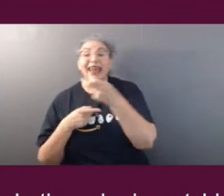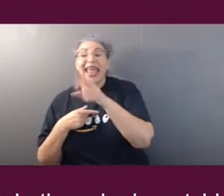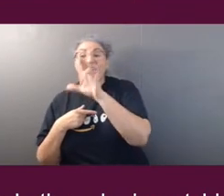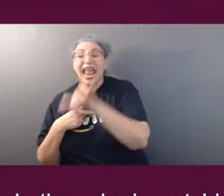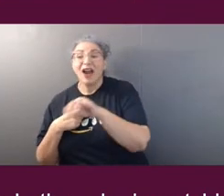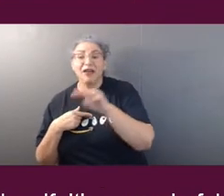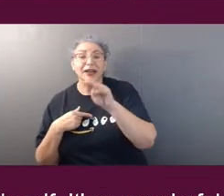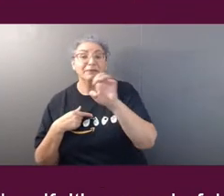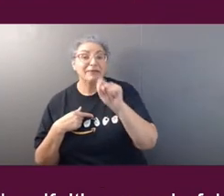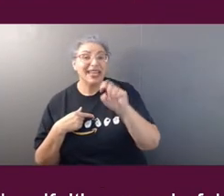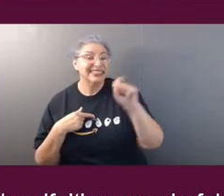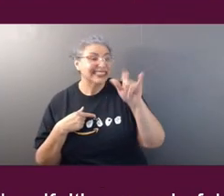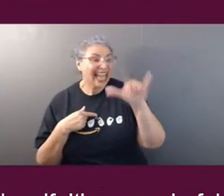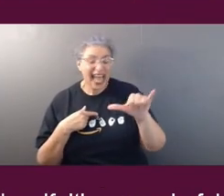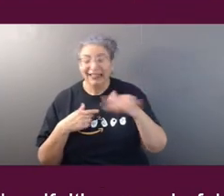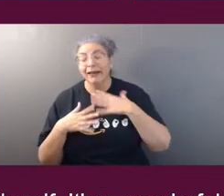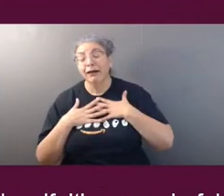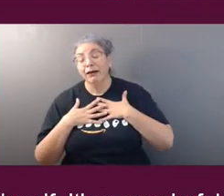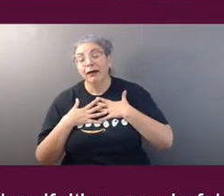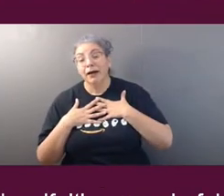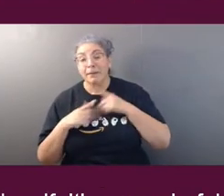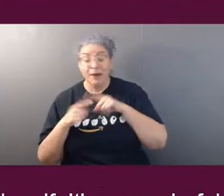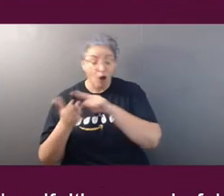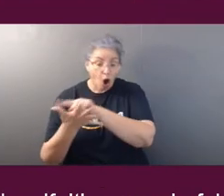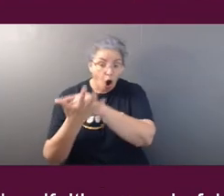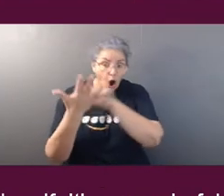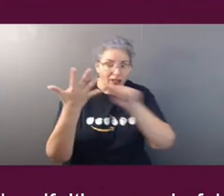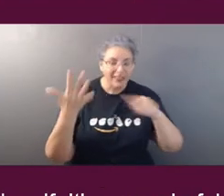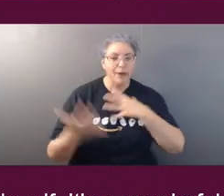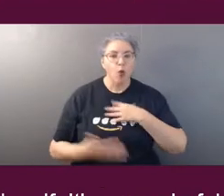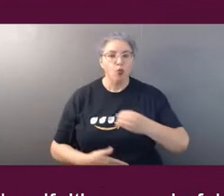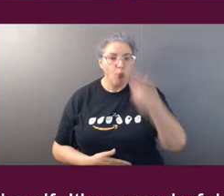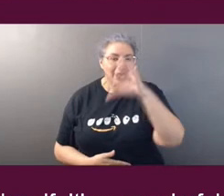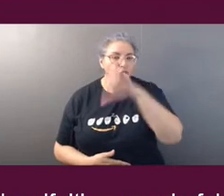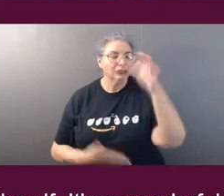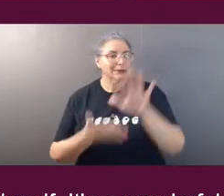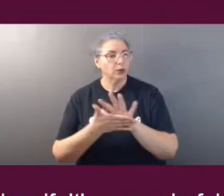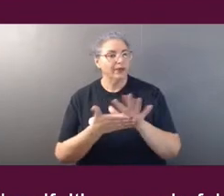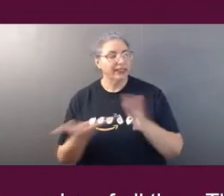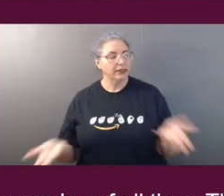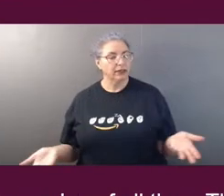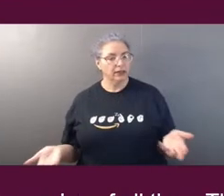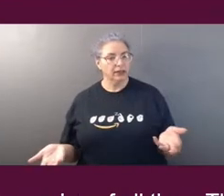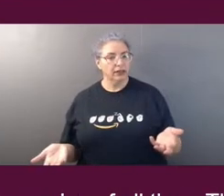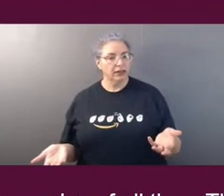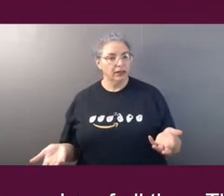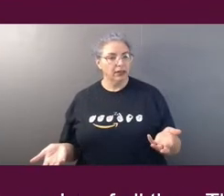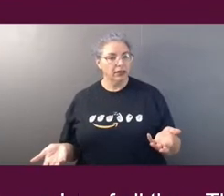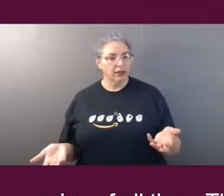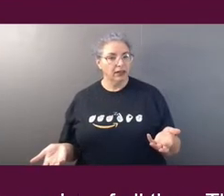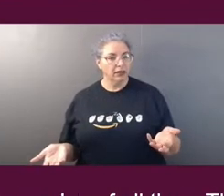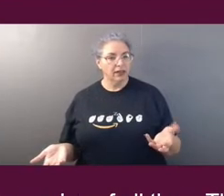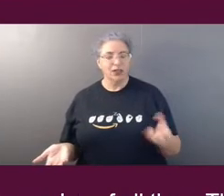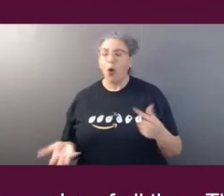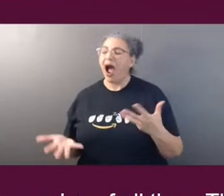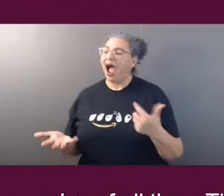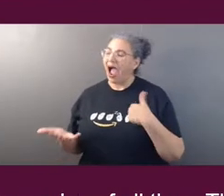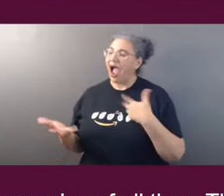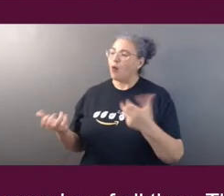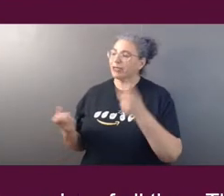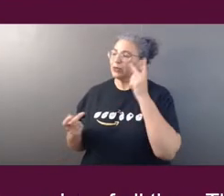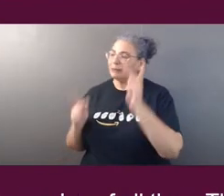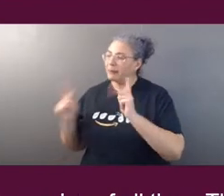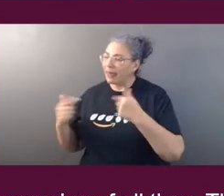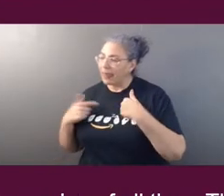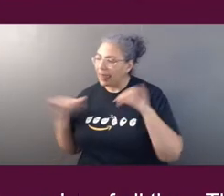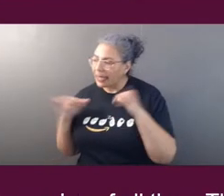movies of all time. Those are white Christmases though, right? So it's like, I would like to see people